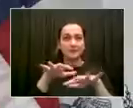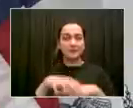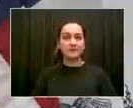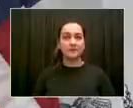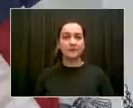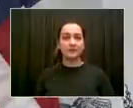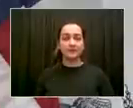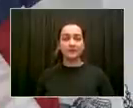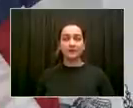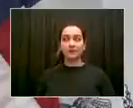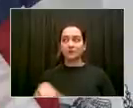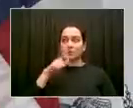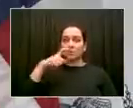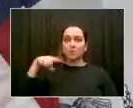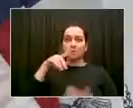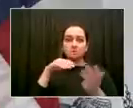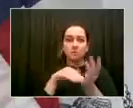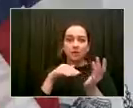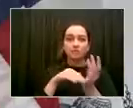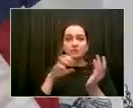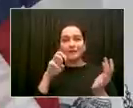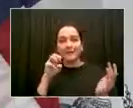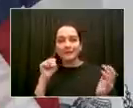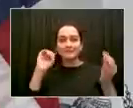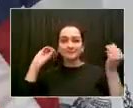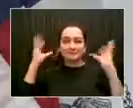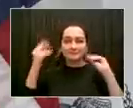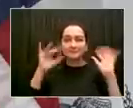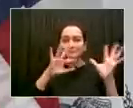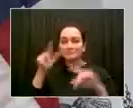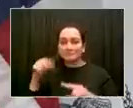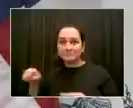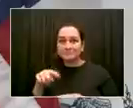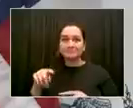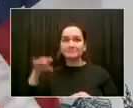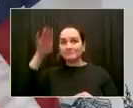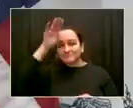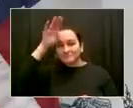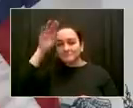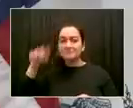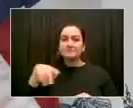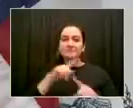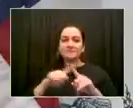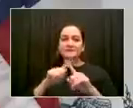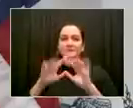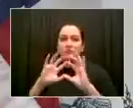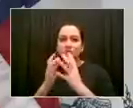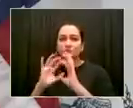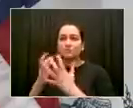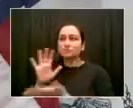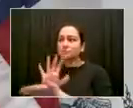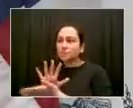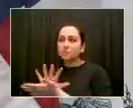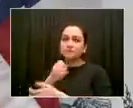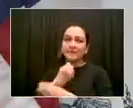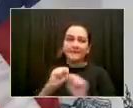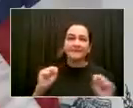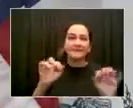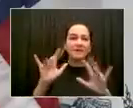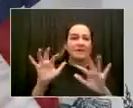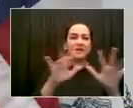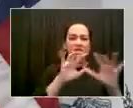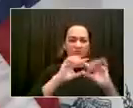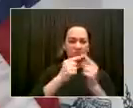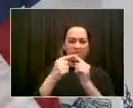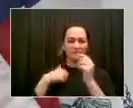our schools. You can only look at that and say, thank you. And congratulations. You're doing exactly what it takes to bring back